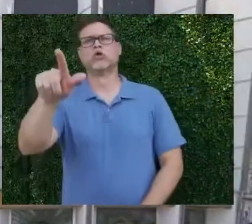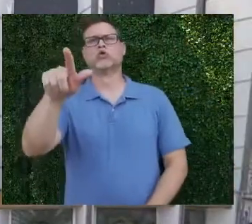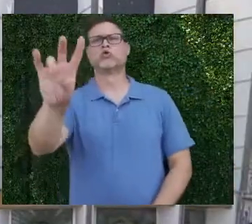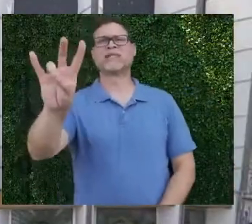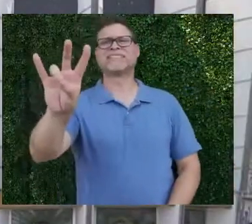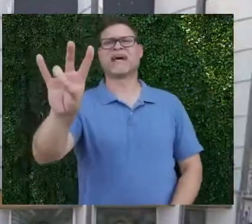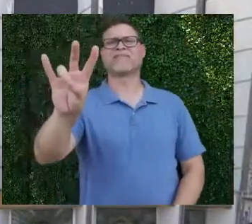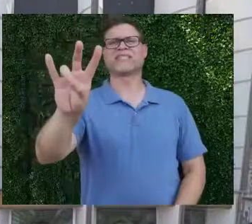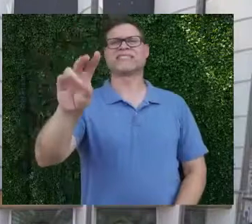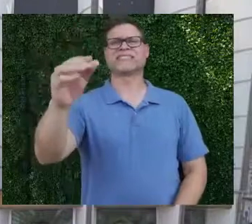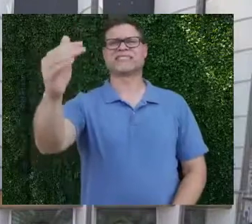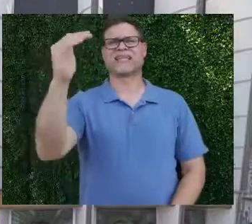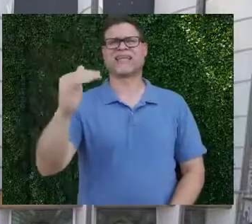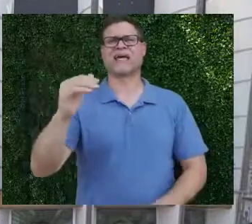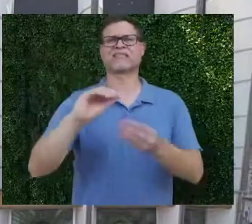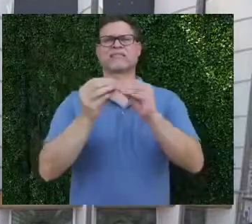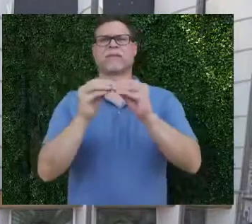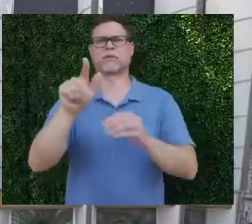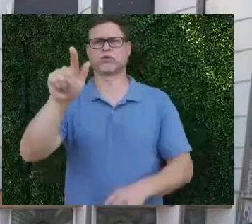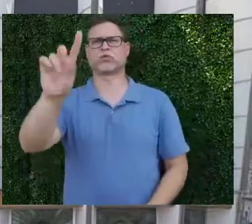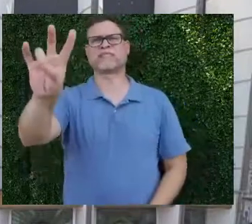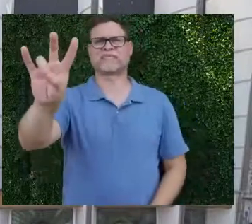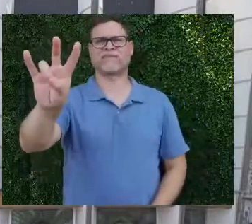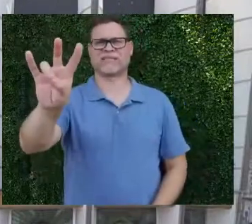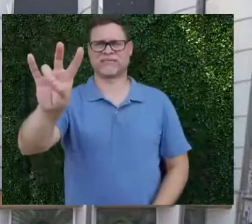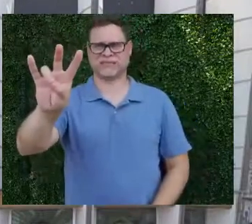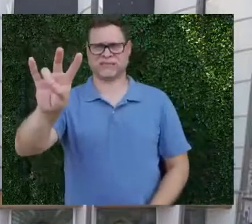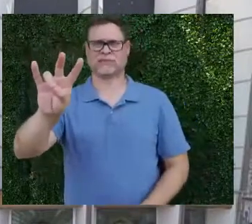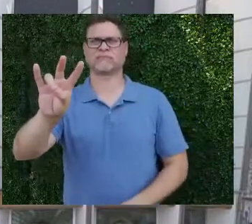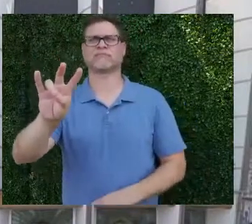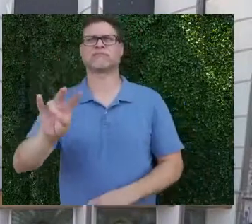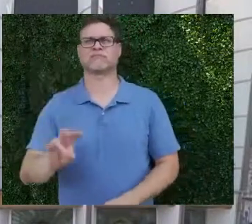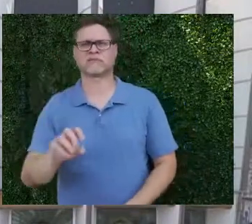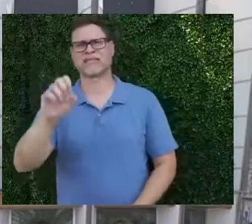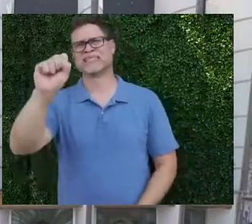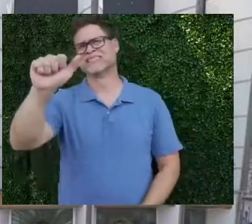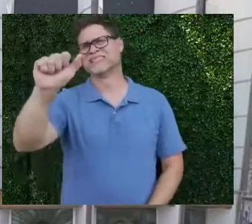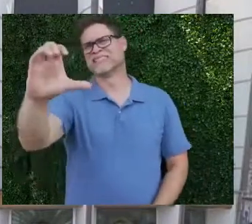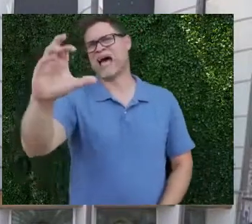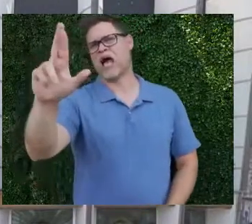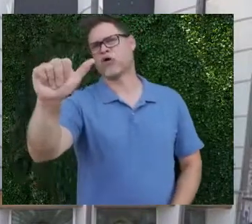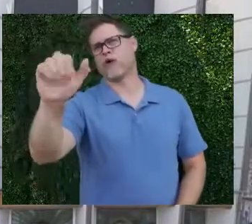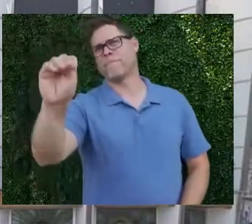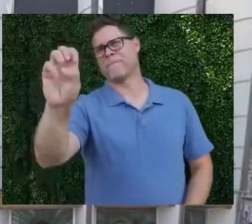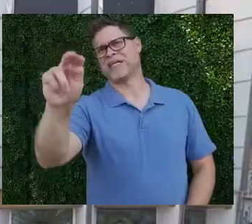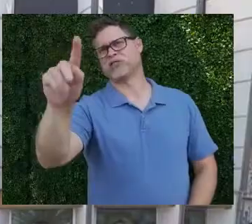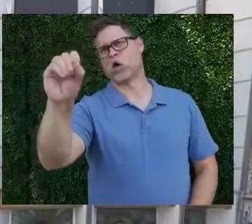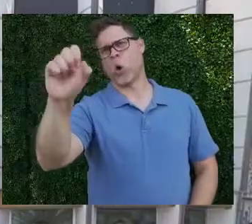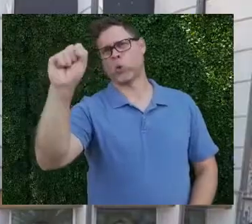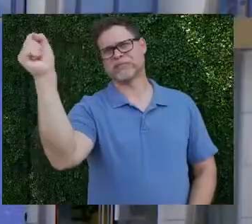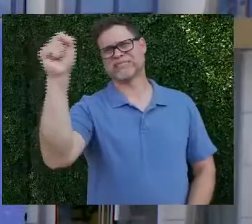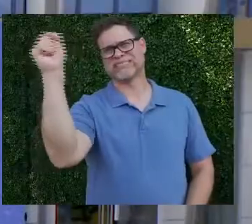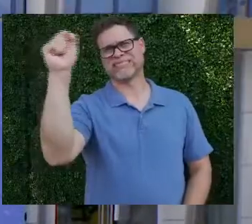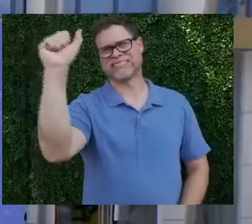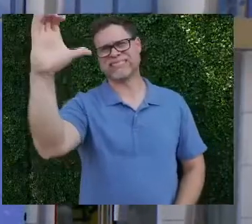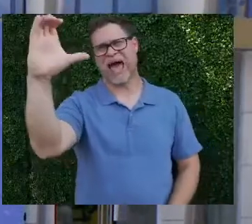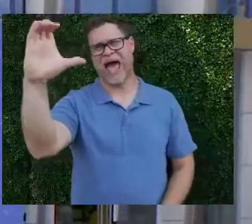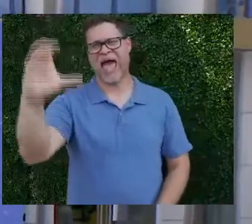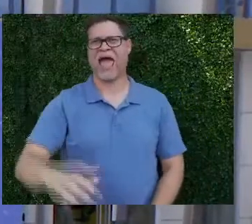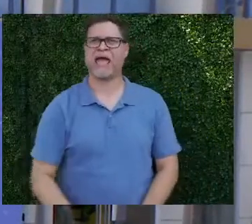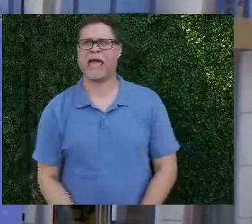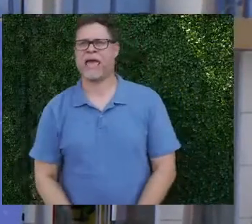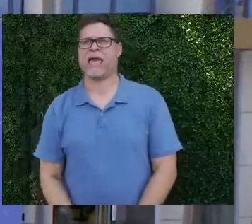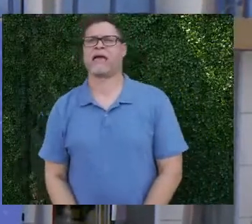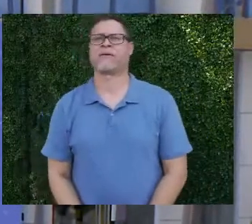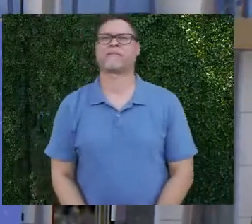27 is the next number. Number 27. Sacramento. Oh, look Stand at all up. my staffs all